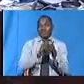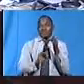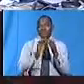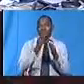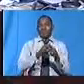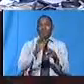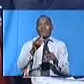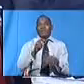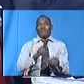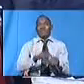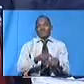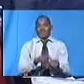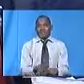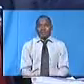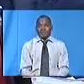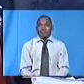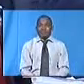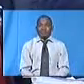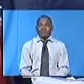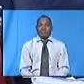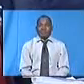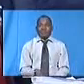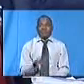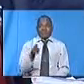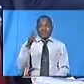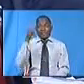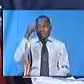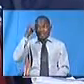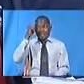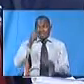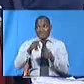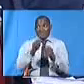Well, I thought they should add that time to